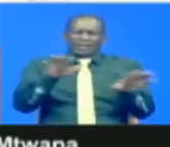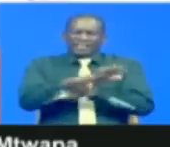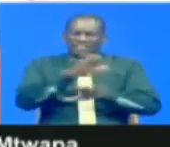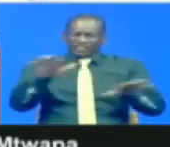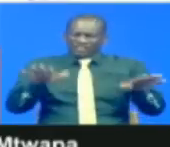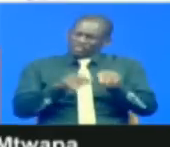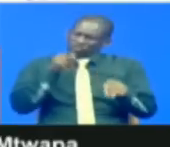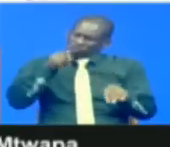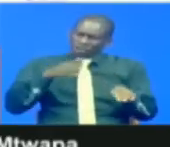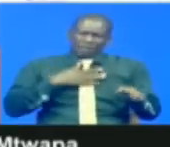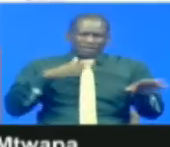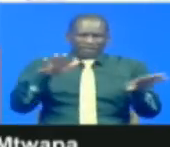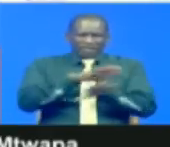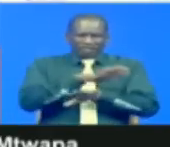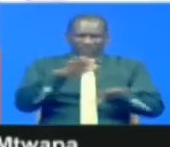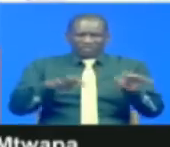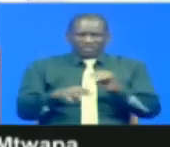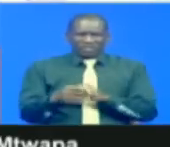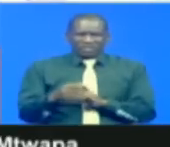Yesterday,